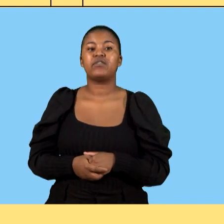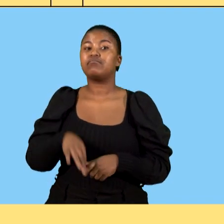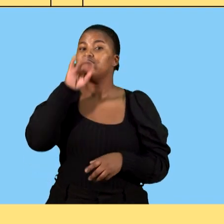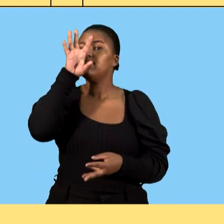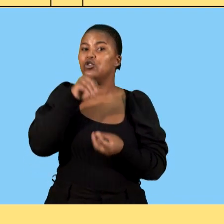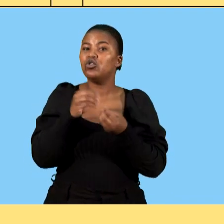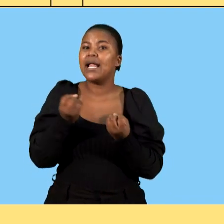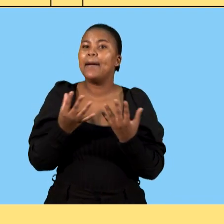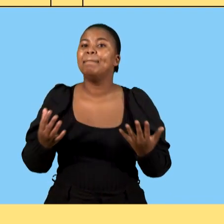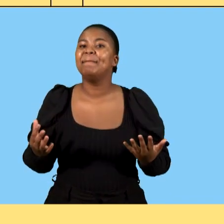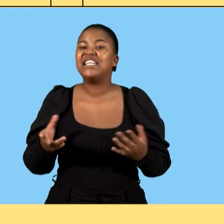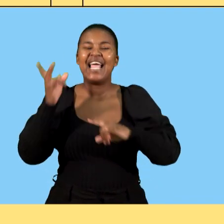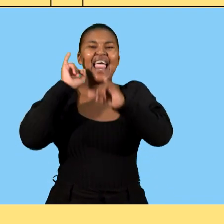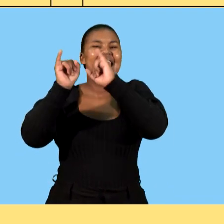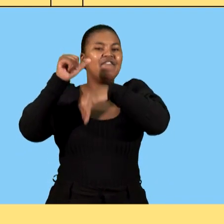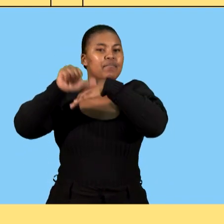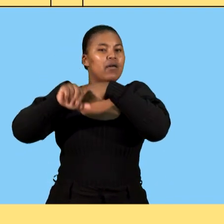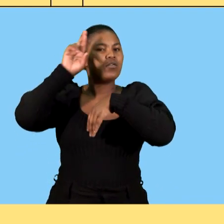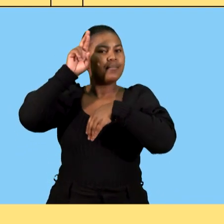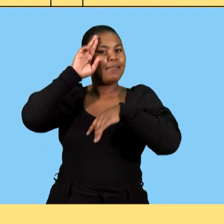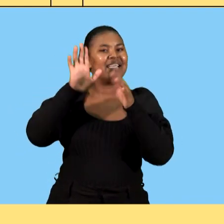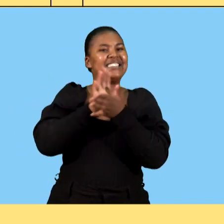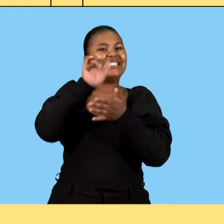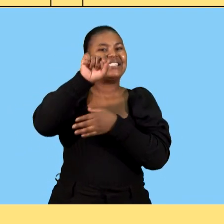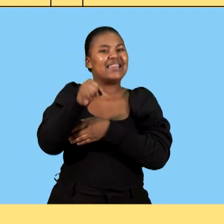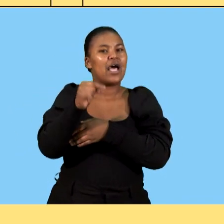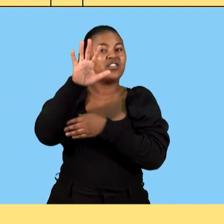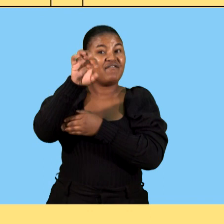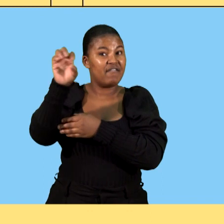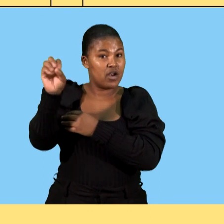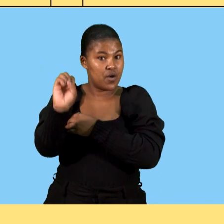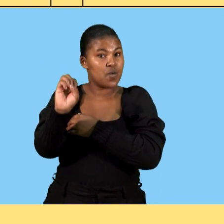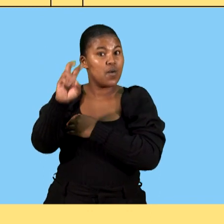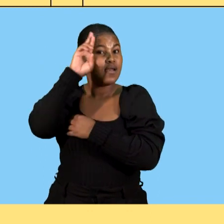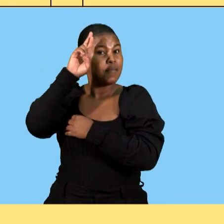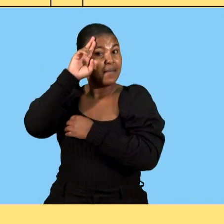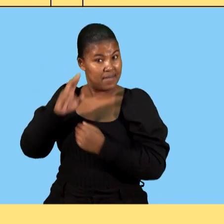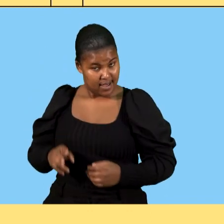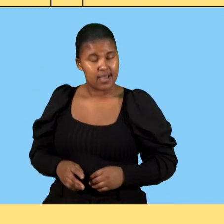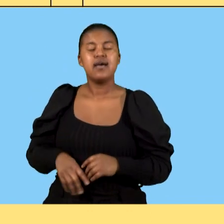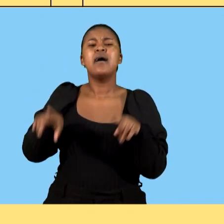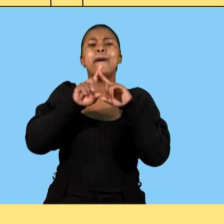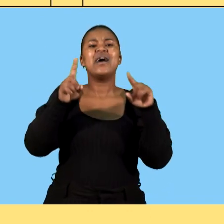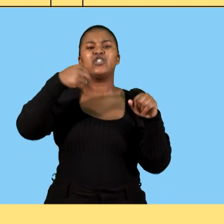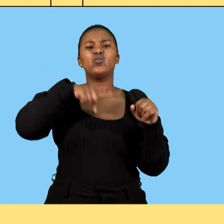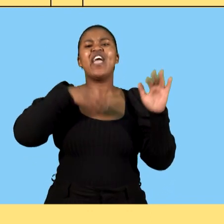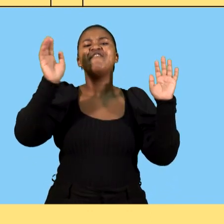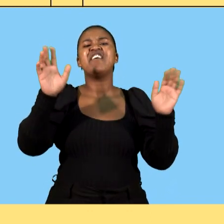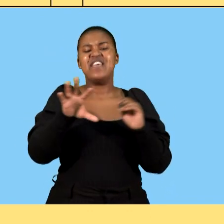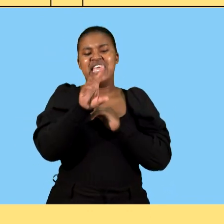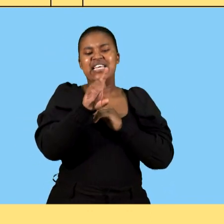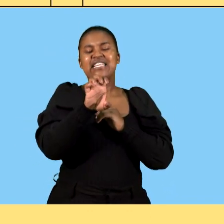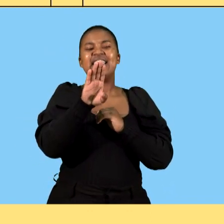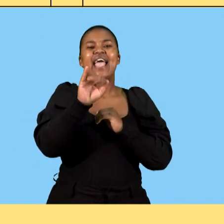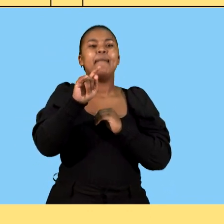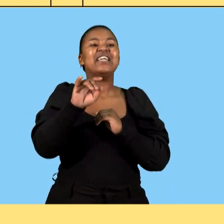total, the one for 11 months. Remember, it was 16,500. But we then debited interest on